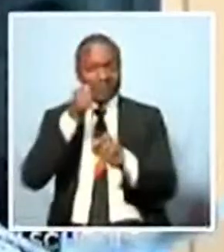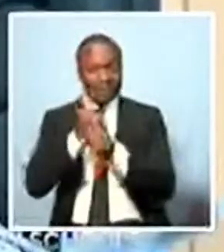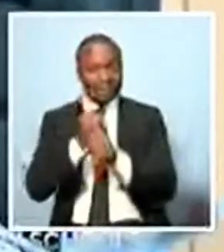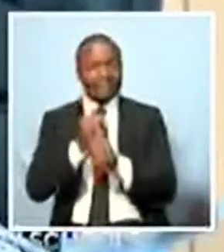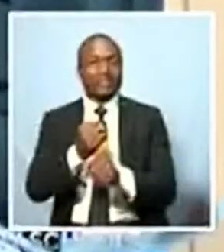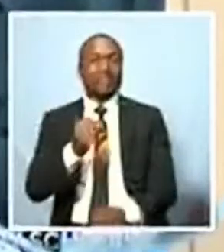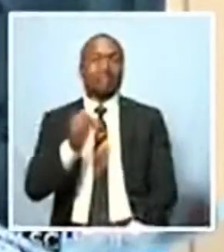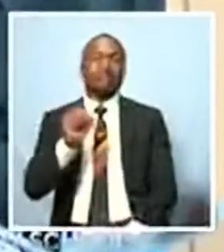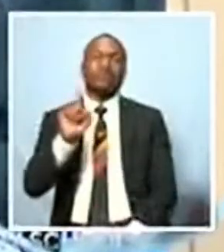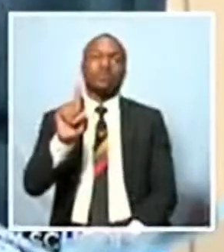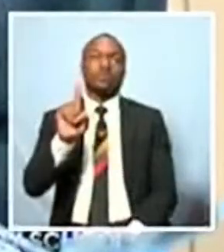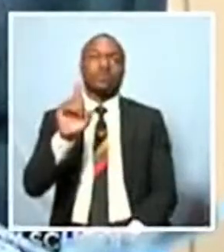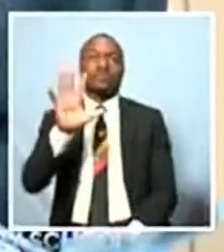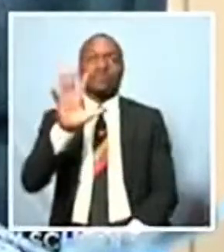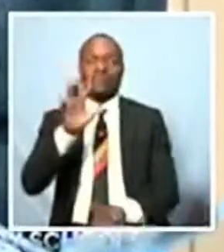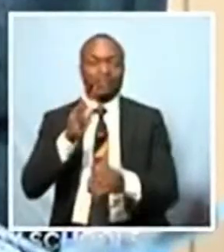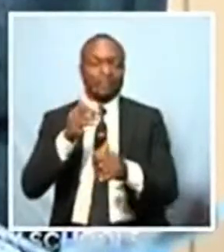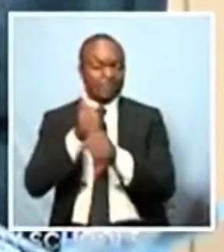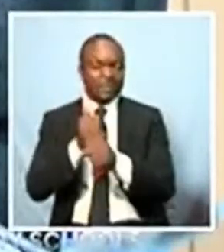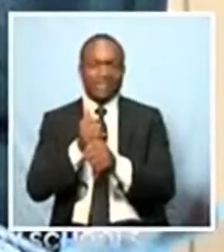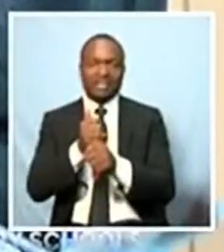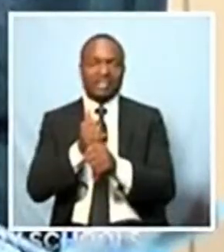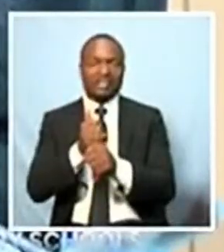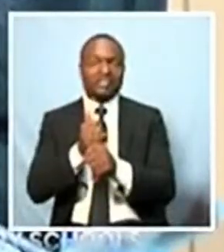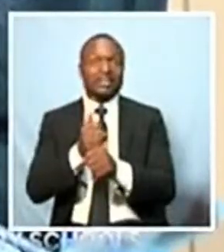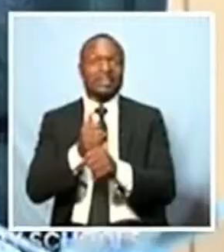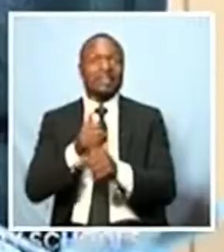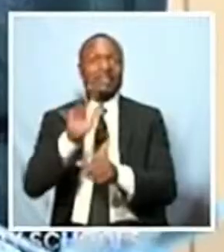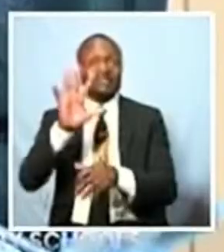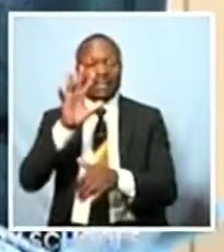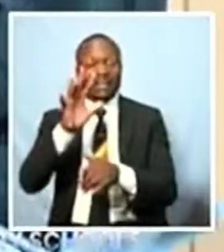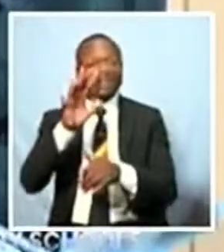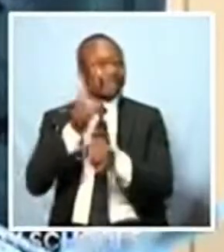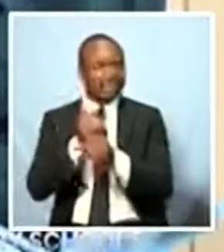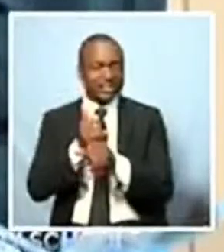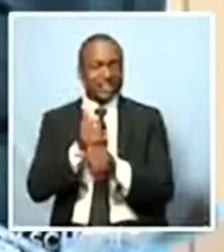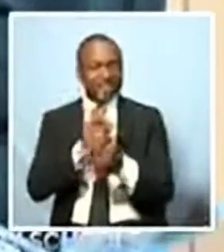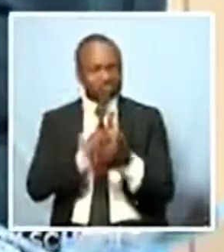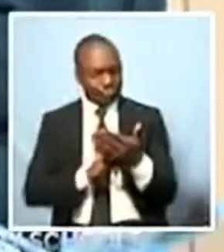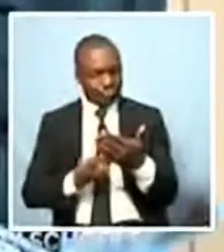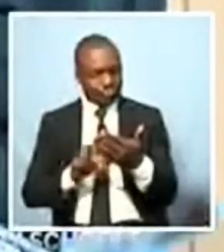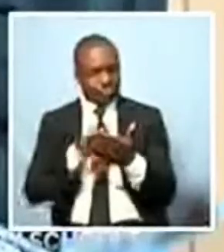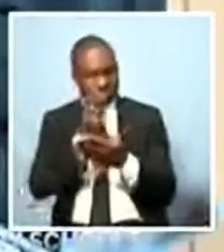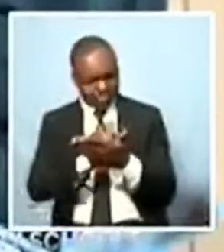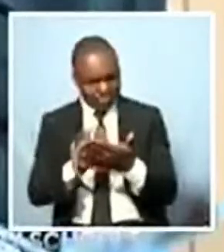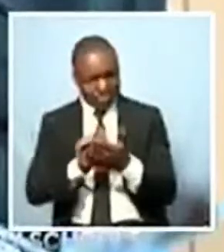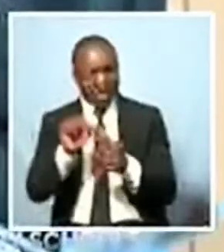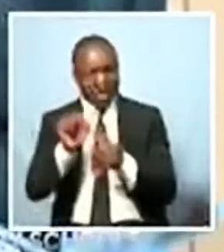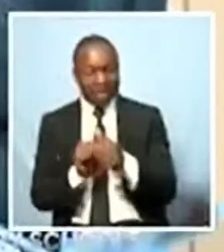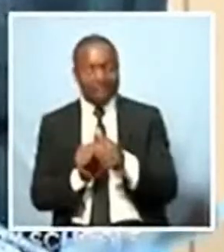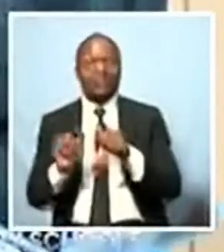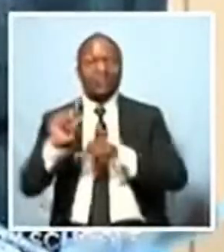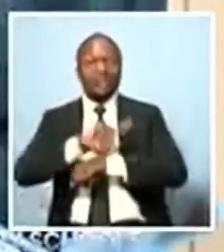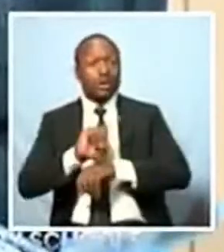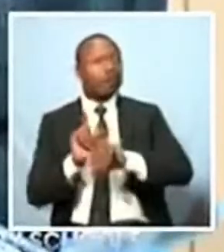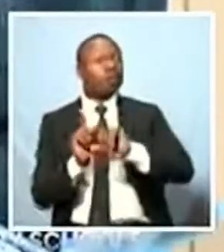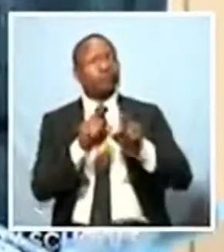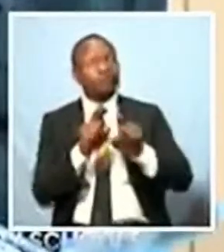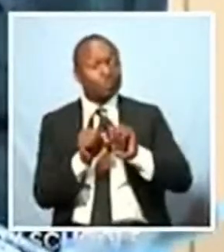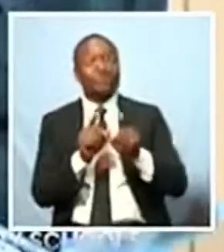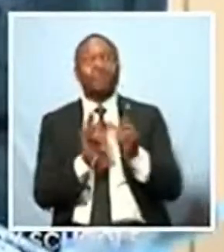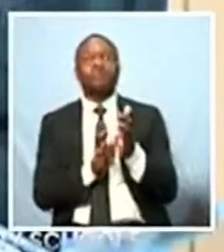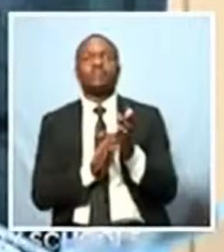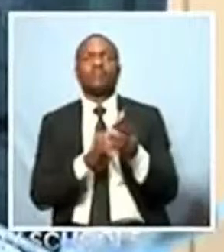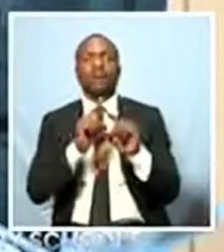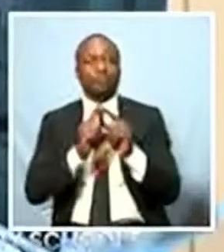5 years can't read and write. 5 years going to school almost every day, but